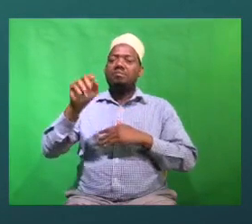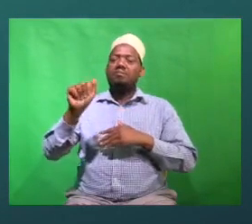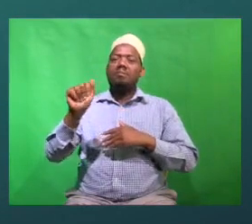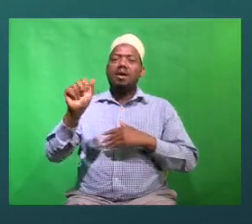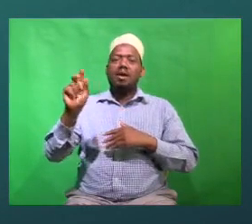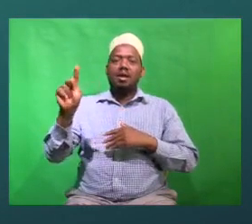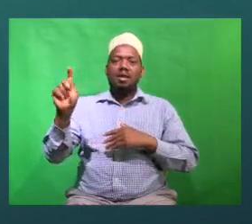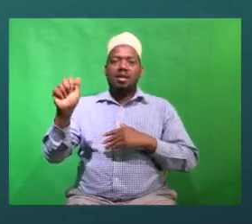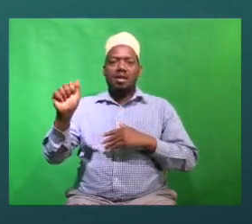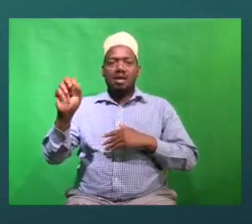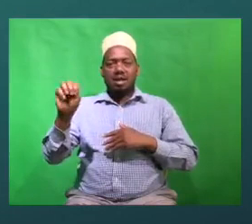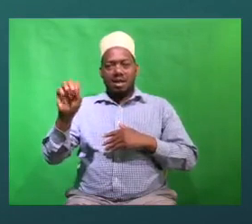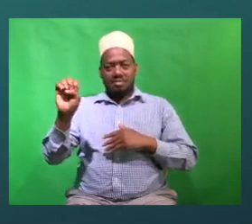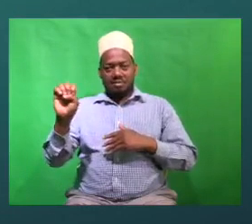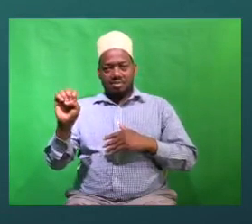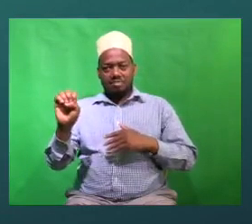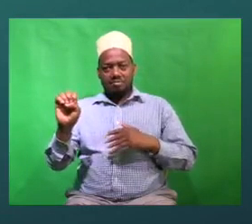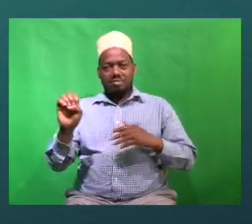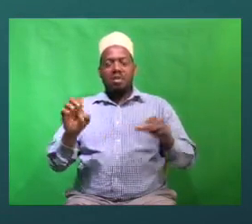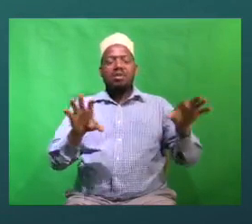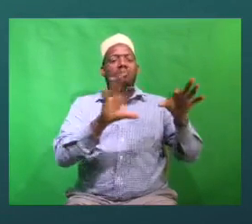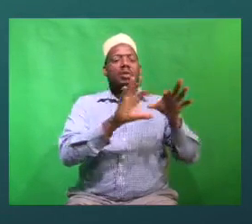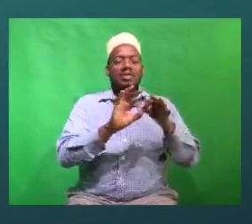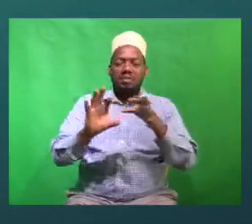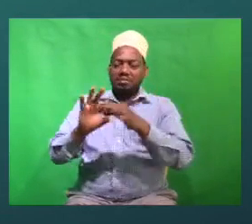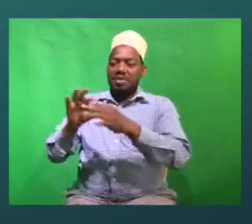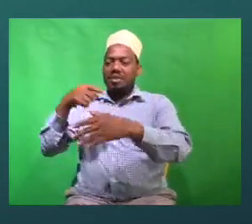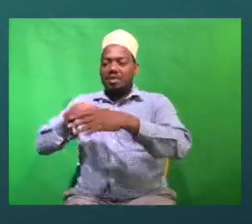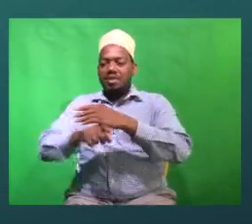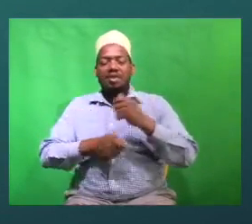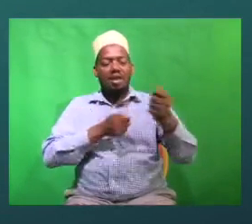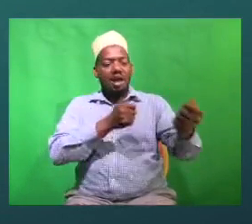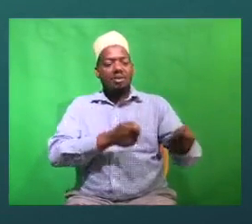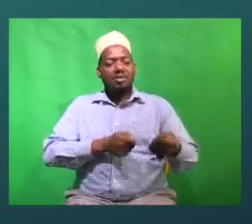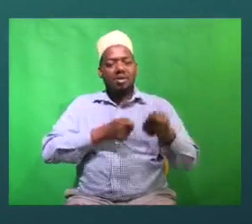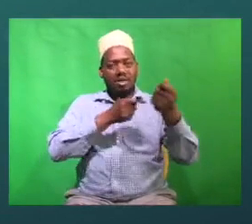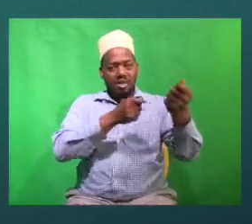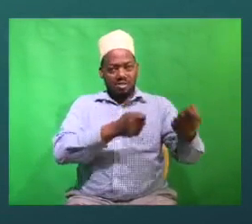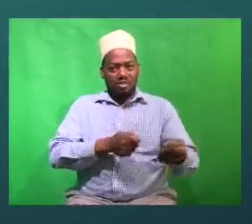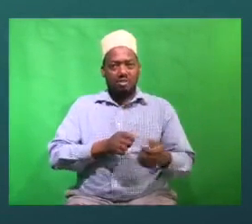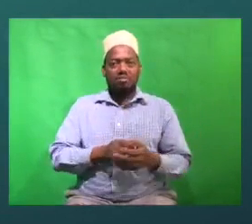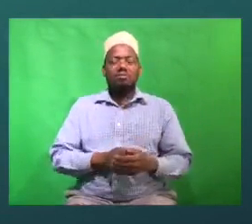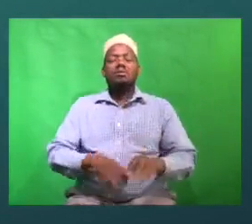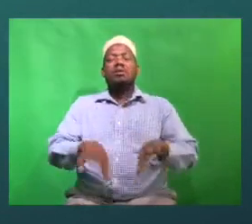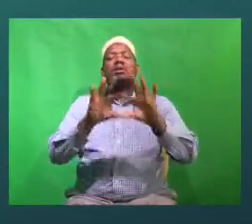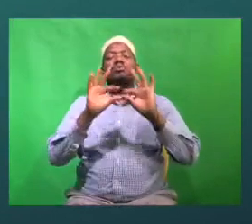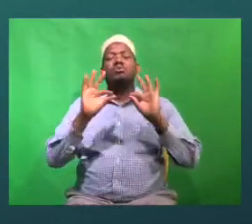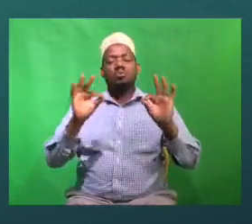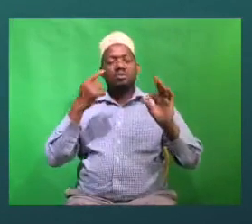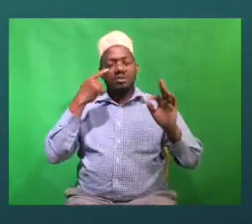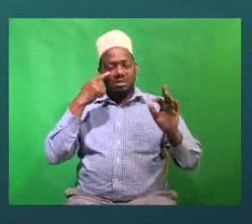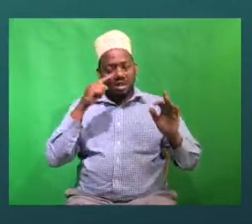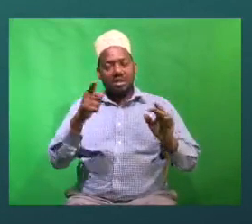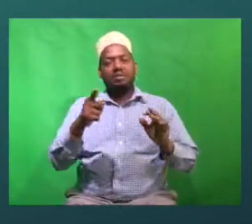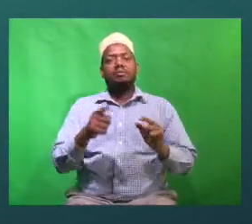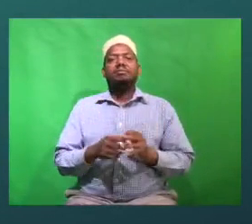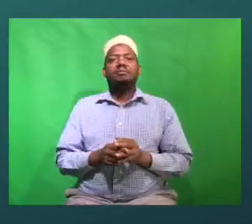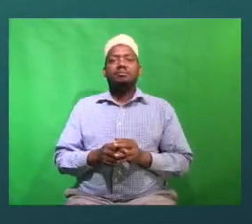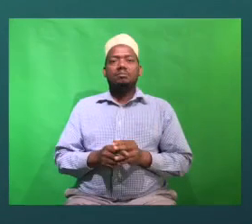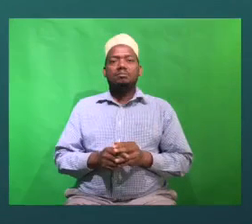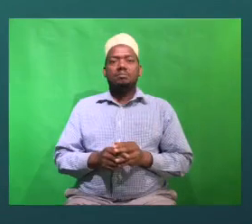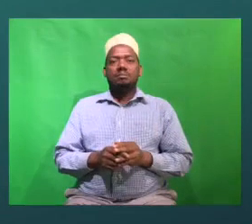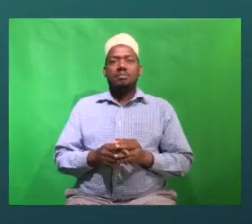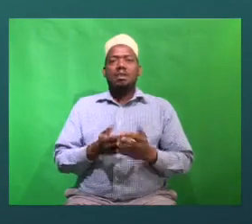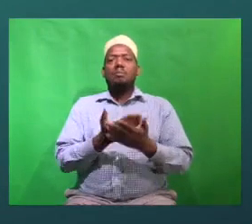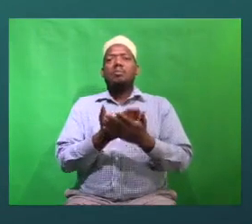Makame. To participate in agriculture. That is very good tried.